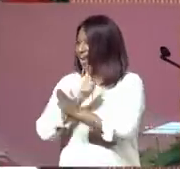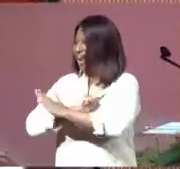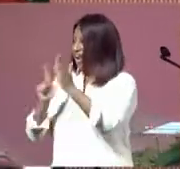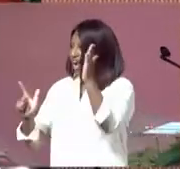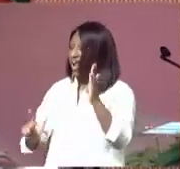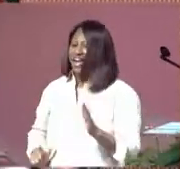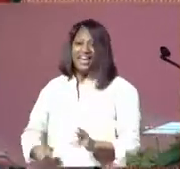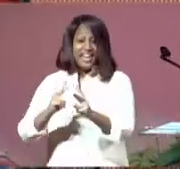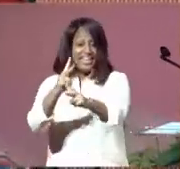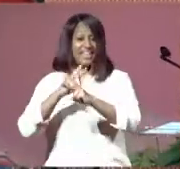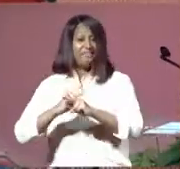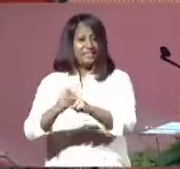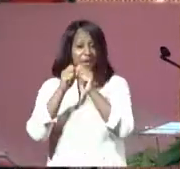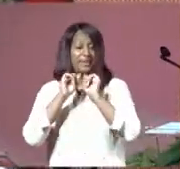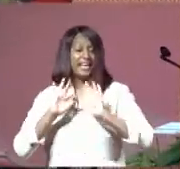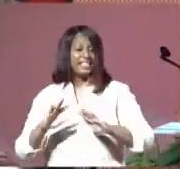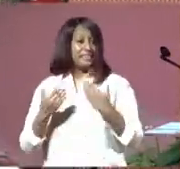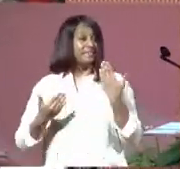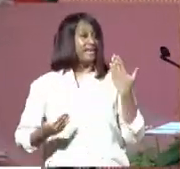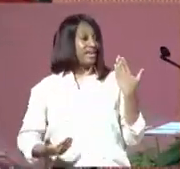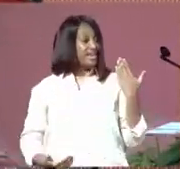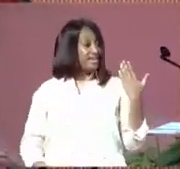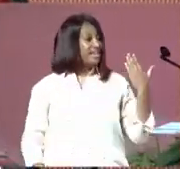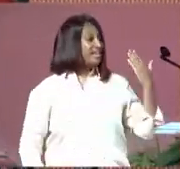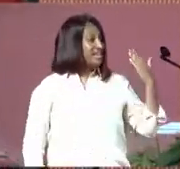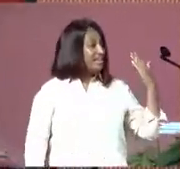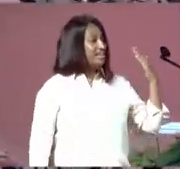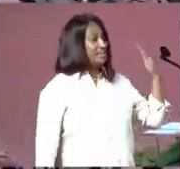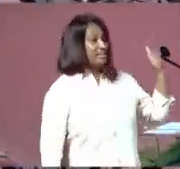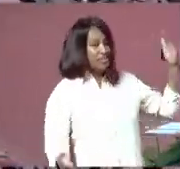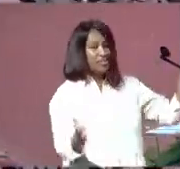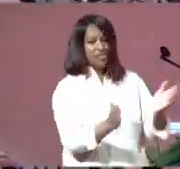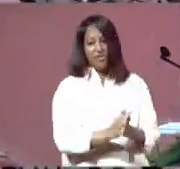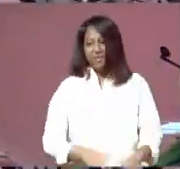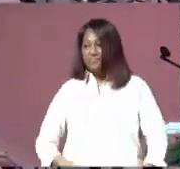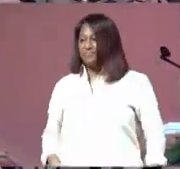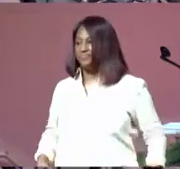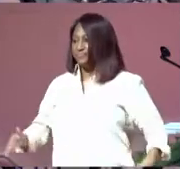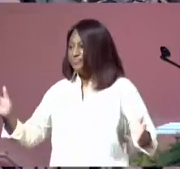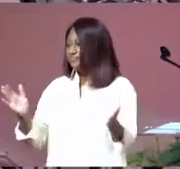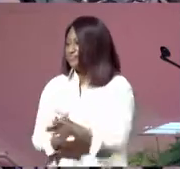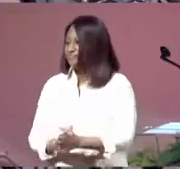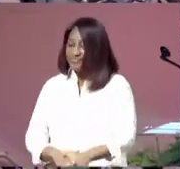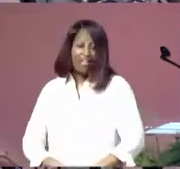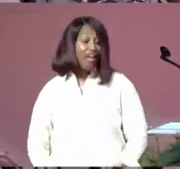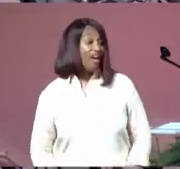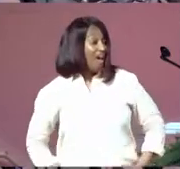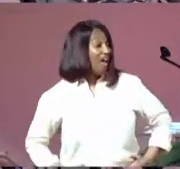Blessing me. Oh, my God.